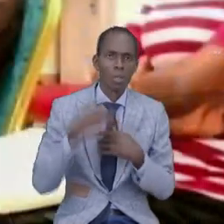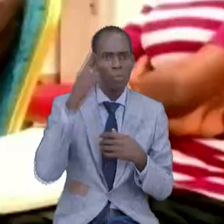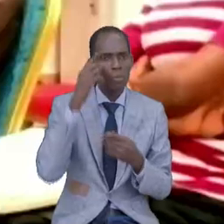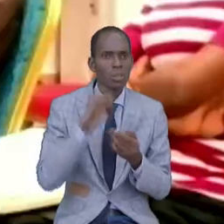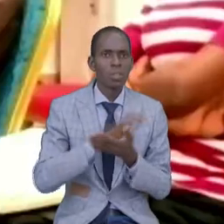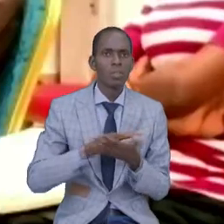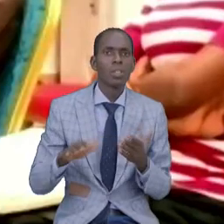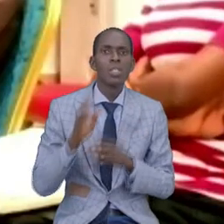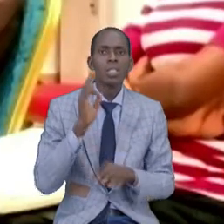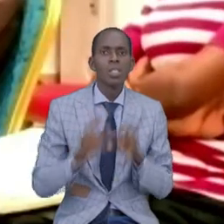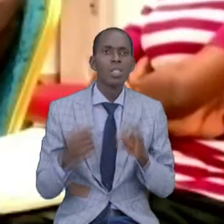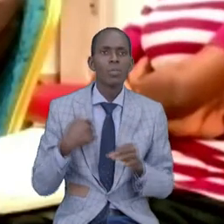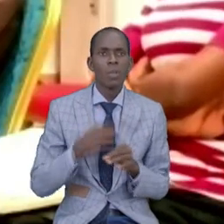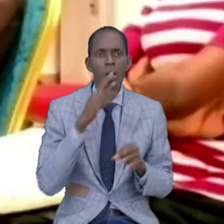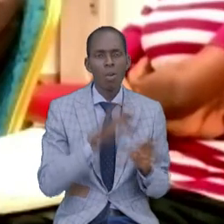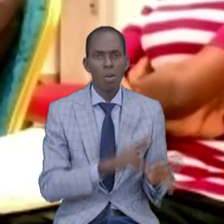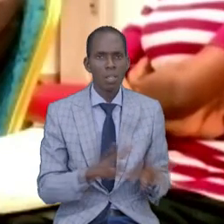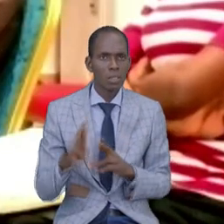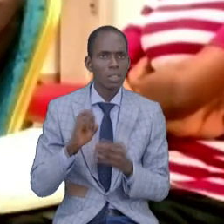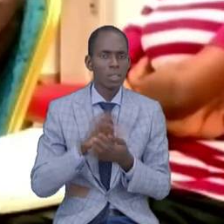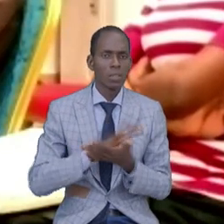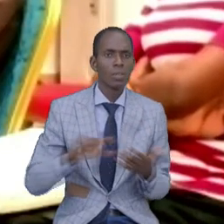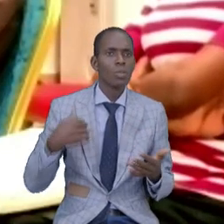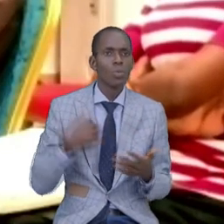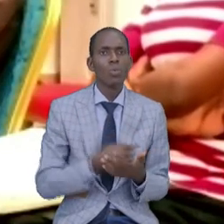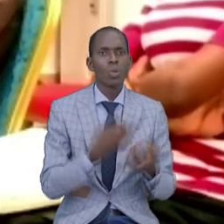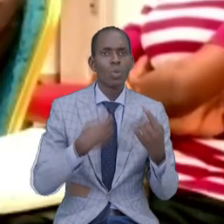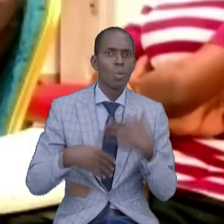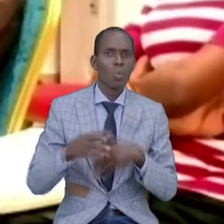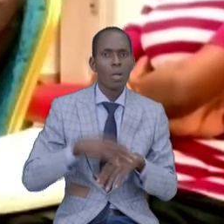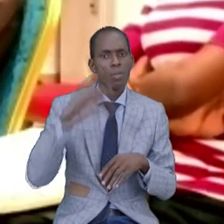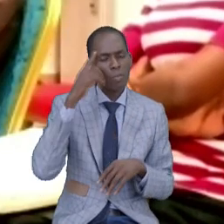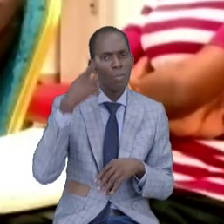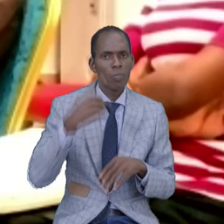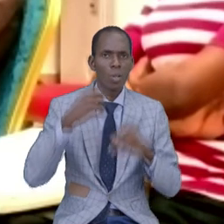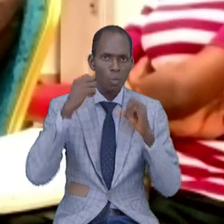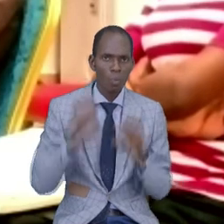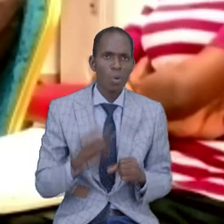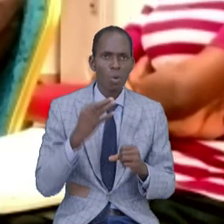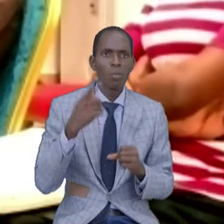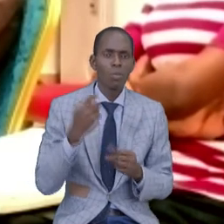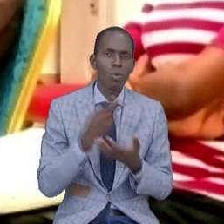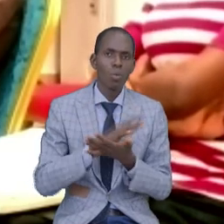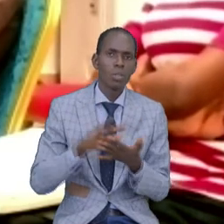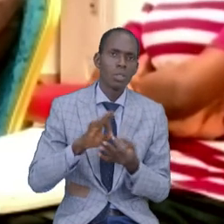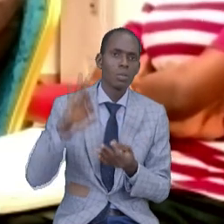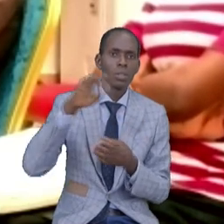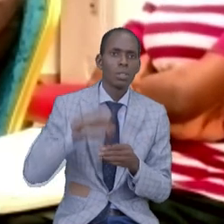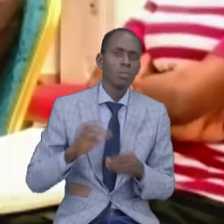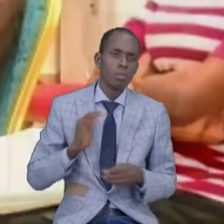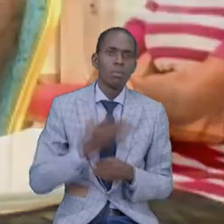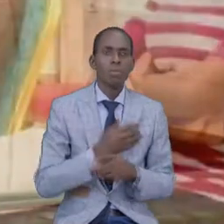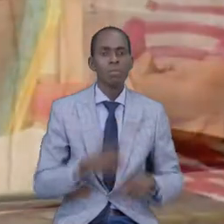if we're already sanctified, we come back for the power of the Holy Ghost in our